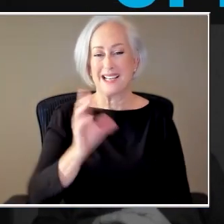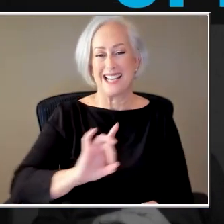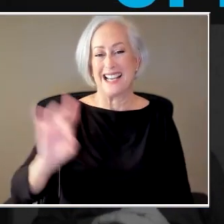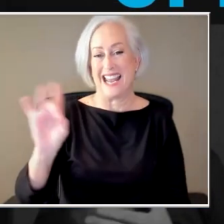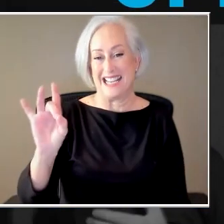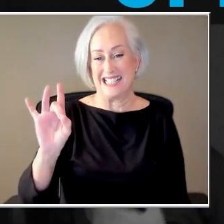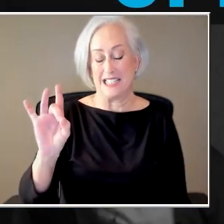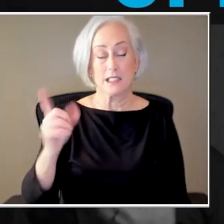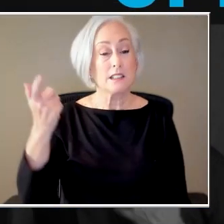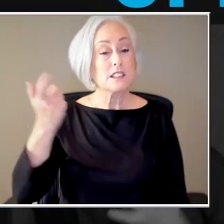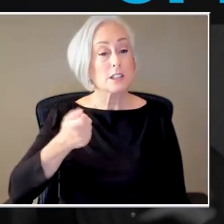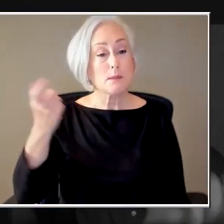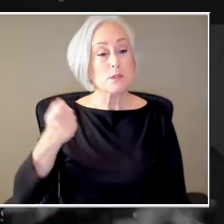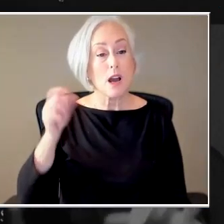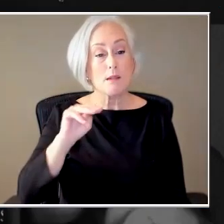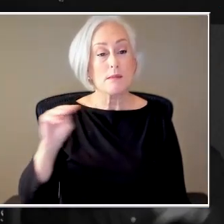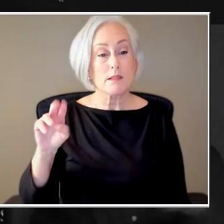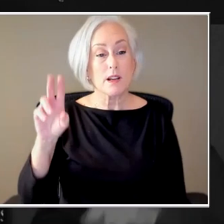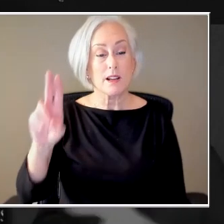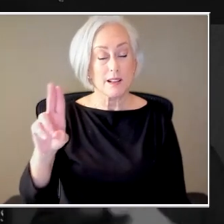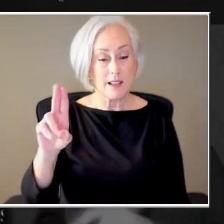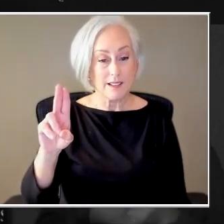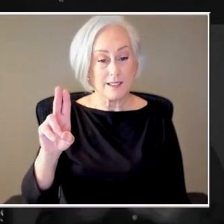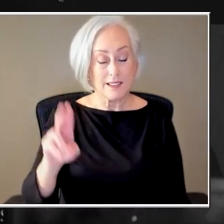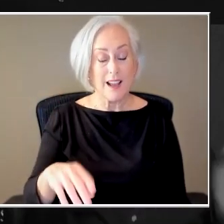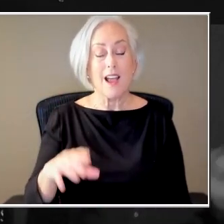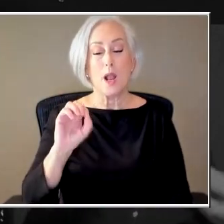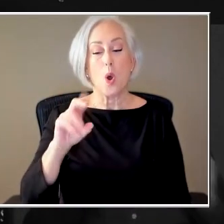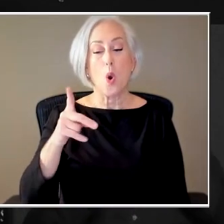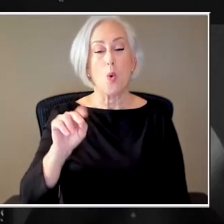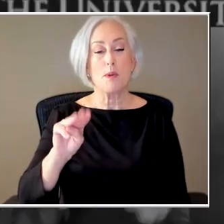Subscribe to our Morning Medical Update and Open Mics